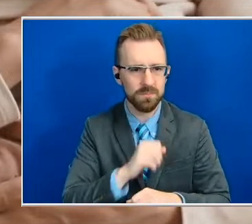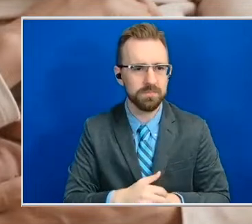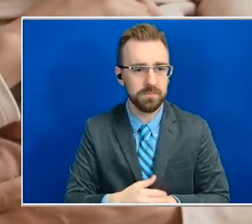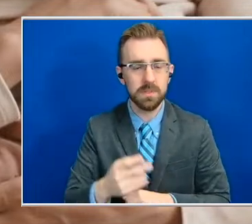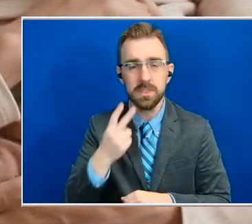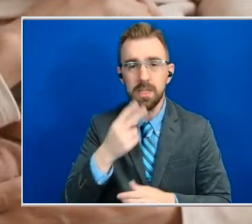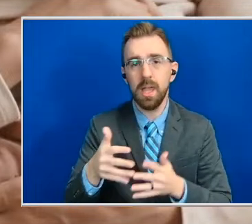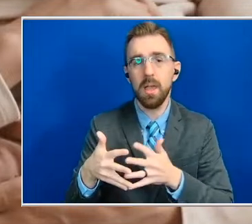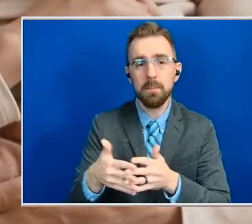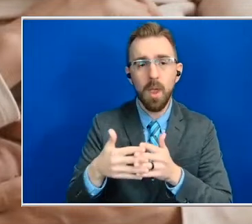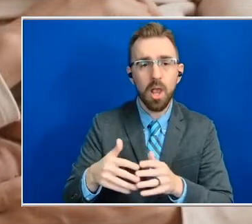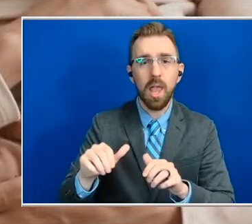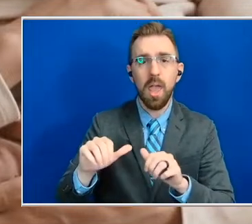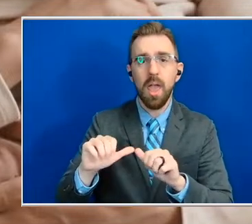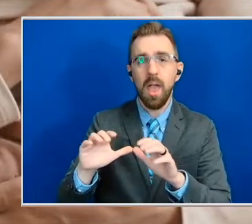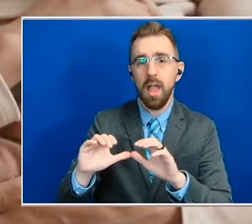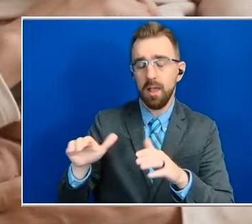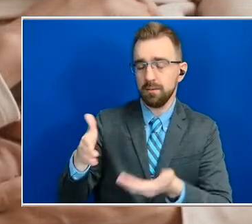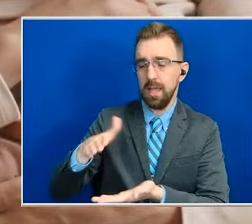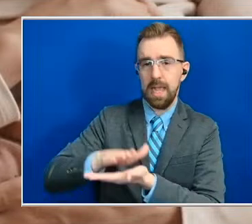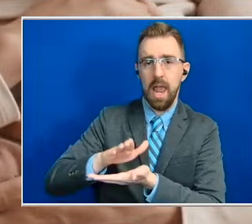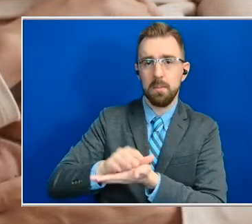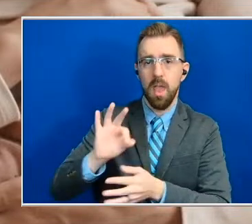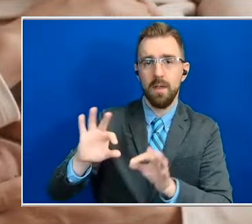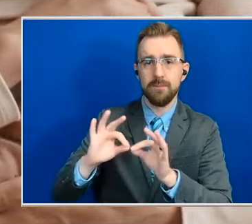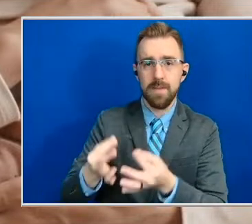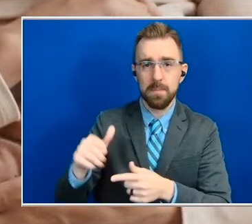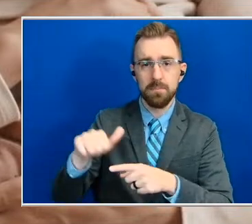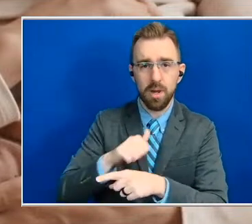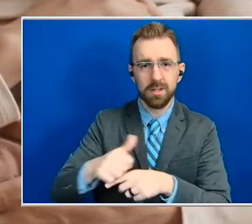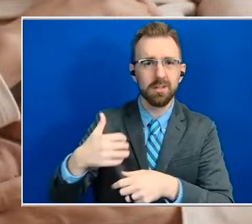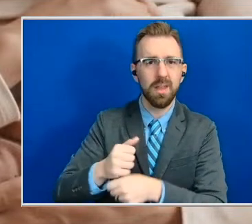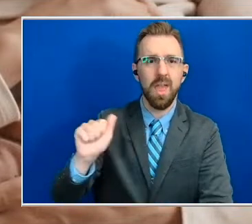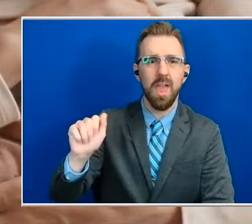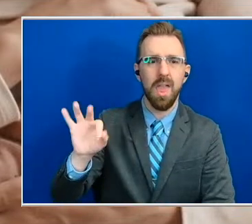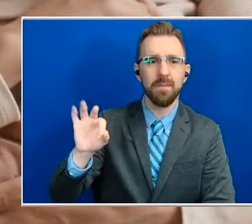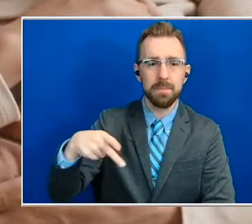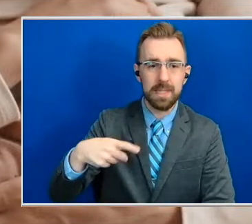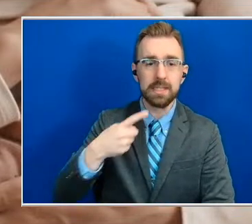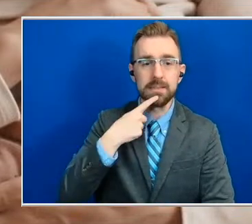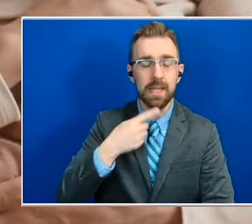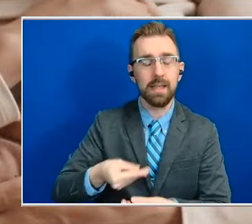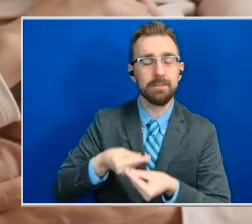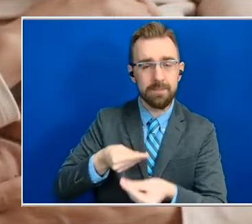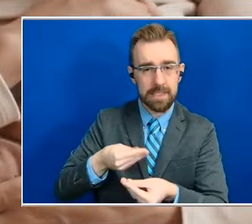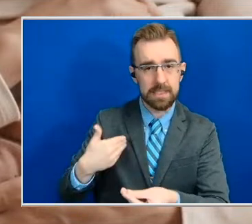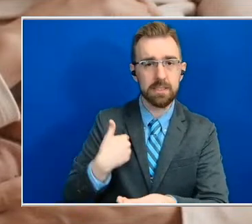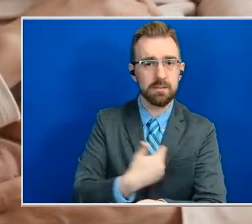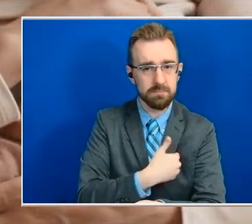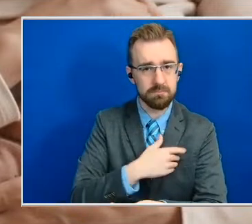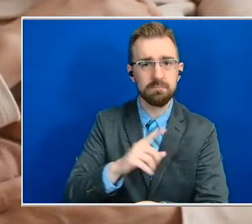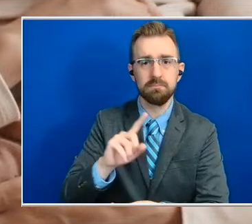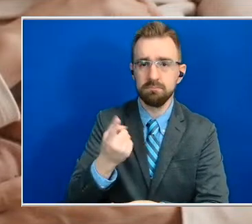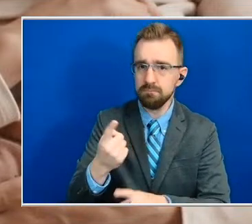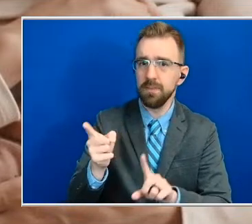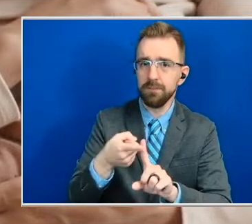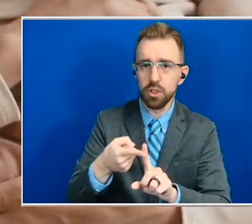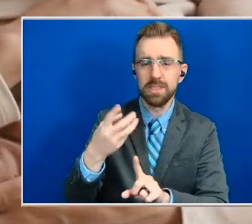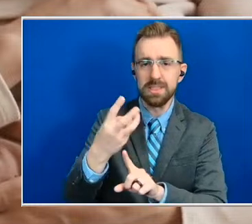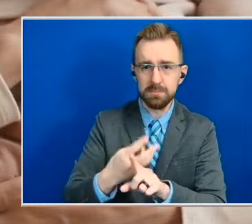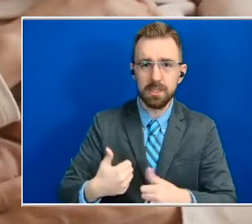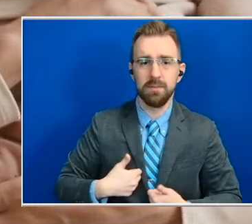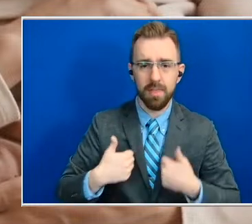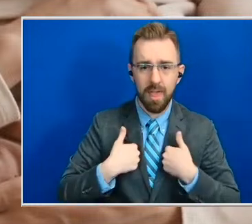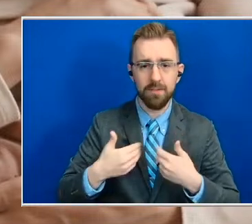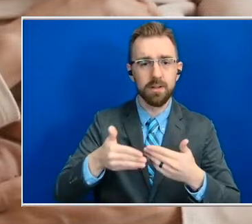Academy of Family Practice, they say exclusively breastfeed your baby for the first 6 months of life, and then thereafter